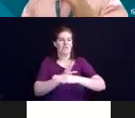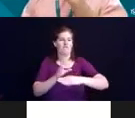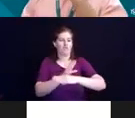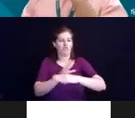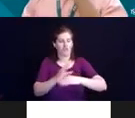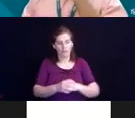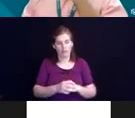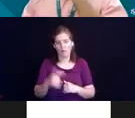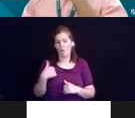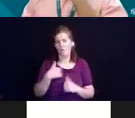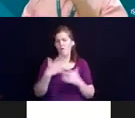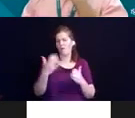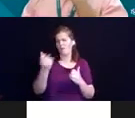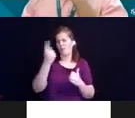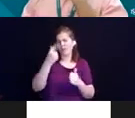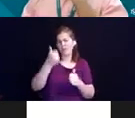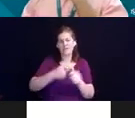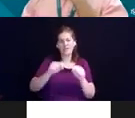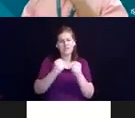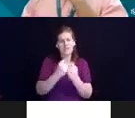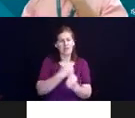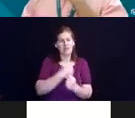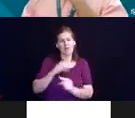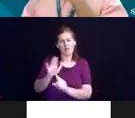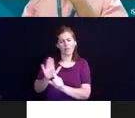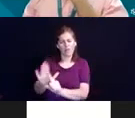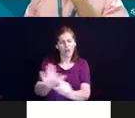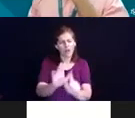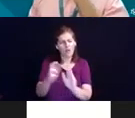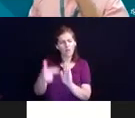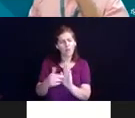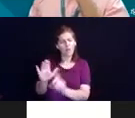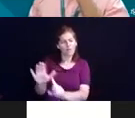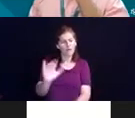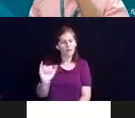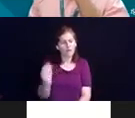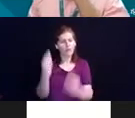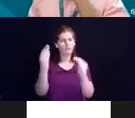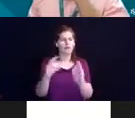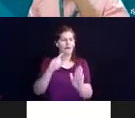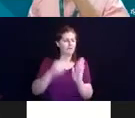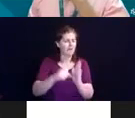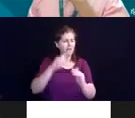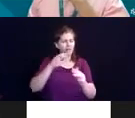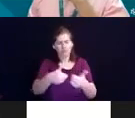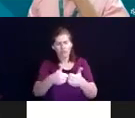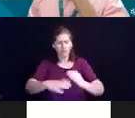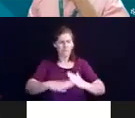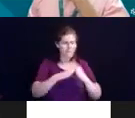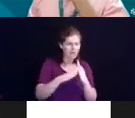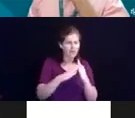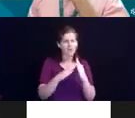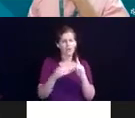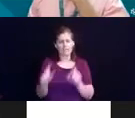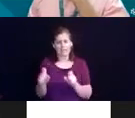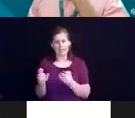to understand each team member in their role or job. We want to identify challenges and barriers and test solutions together. We want to